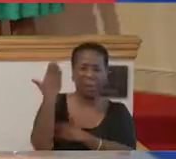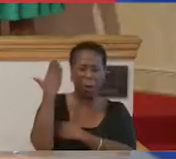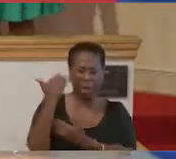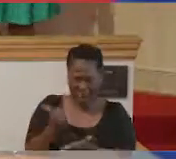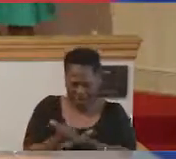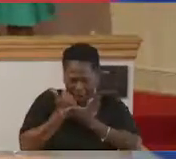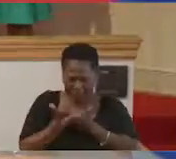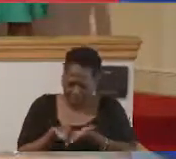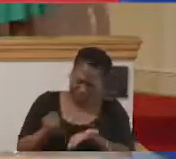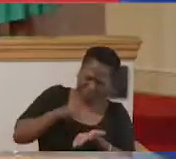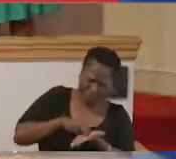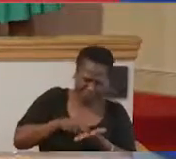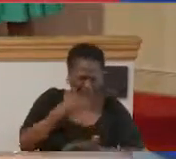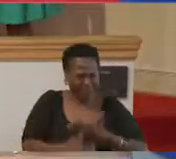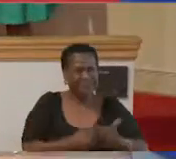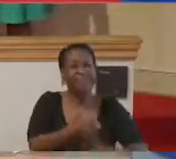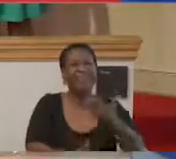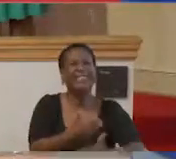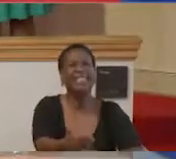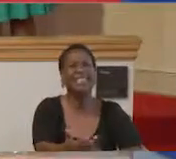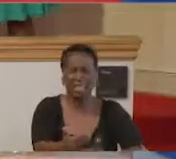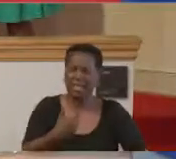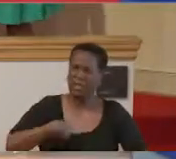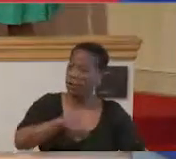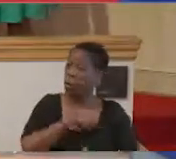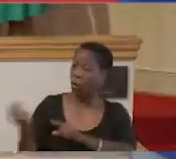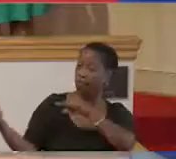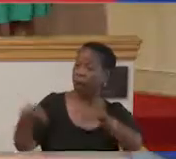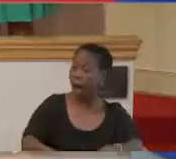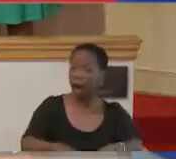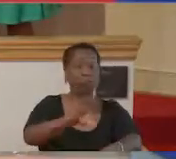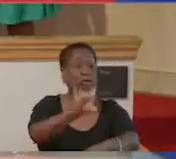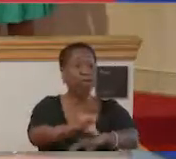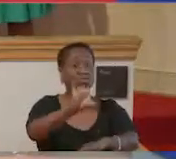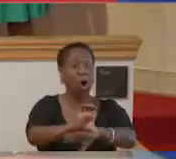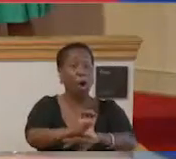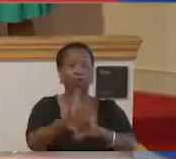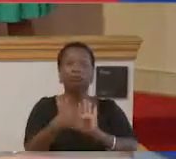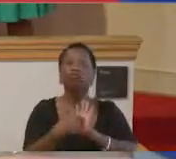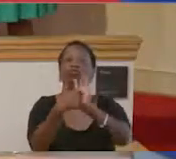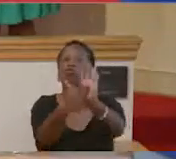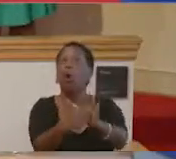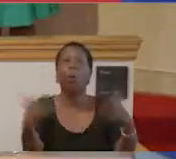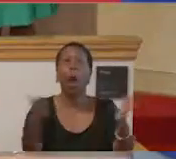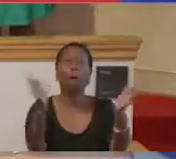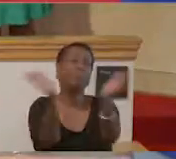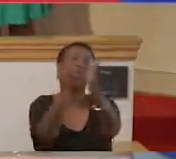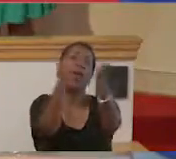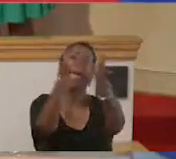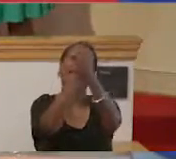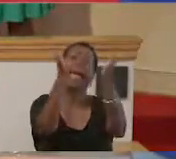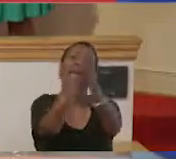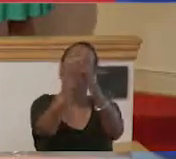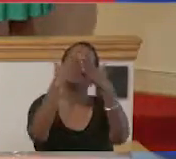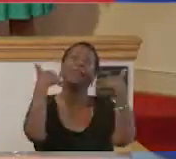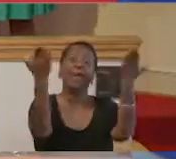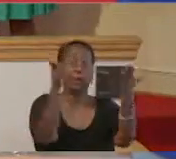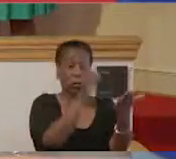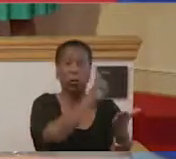that we did on our own. So we have come to praise him. So let us give the Lord a hand praising